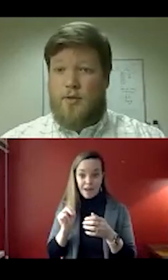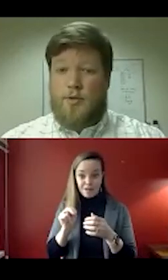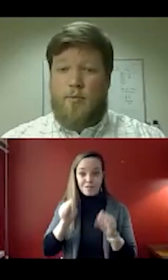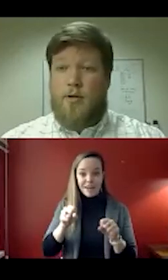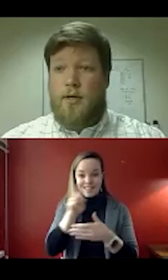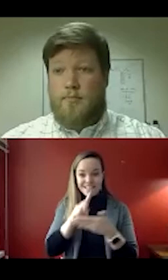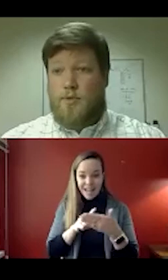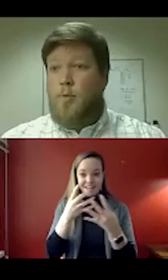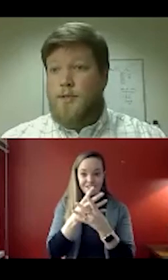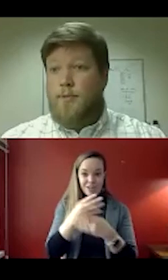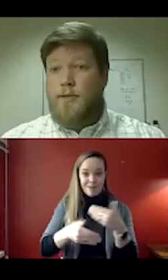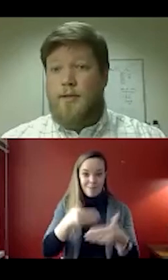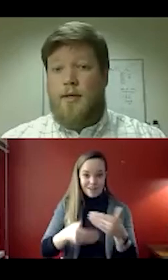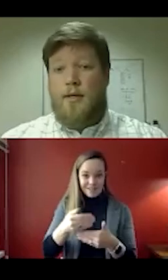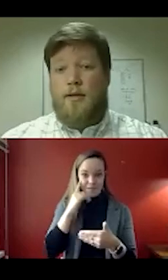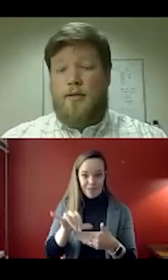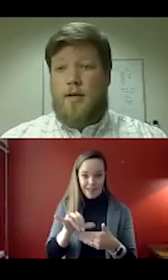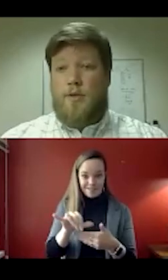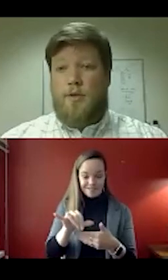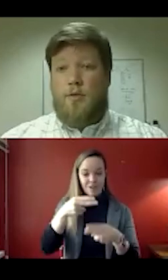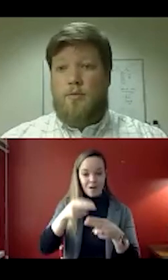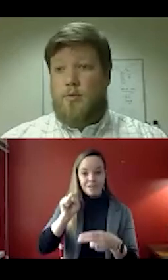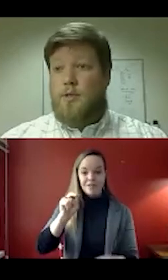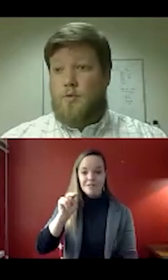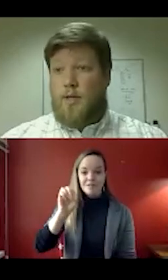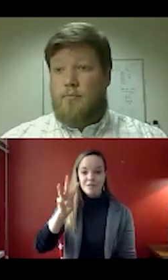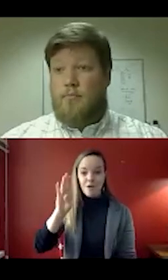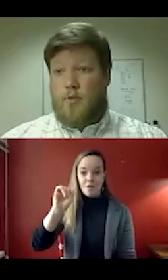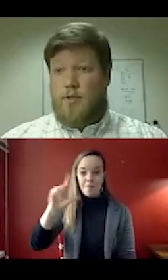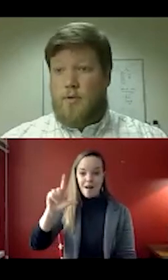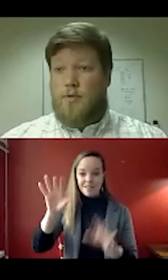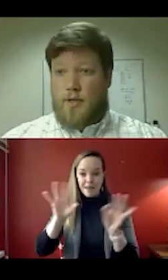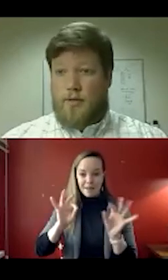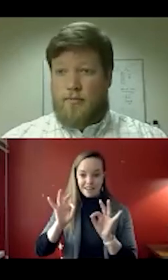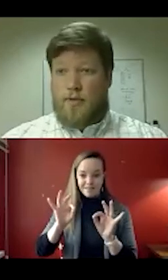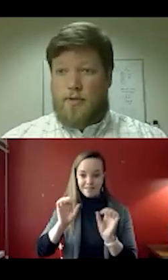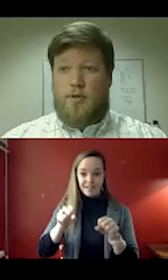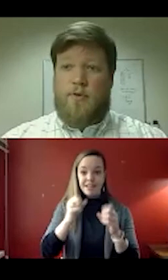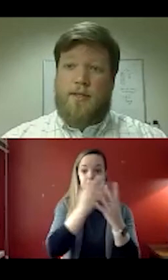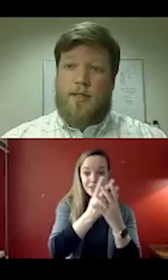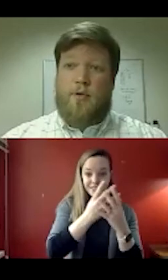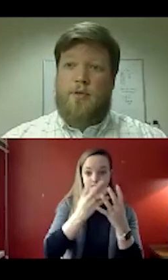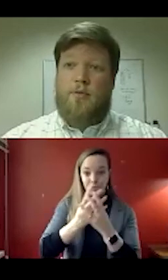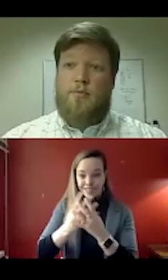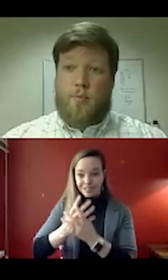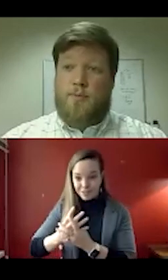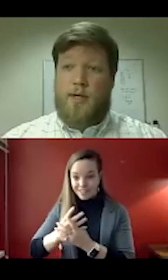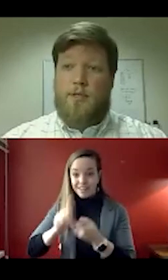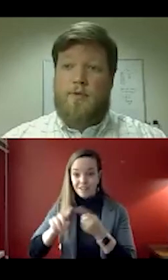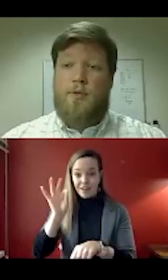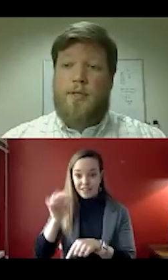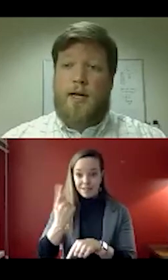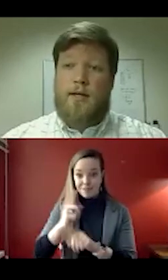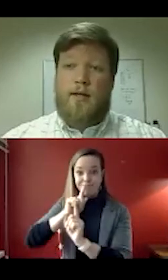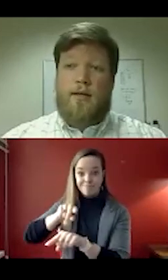in the social network. Snowball sampling. If you can screen until you find someone who reports being at risk